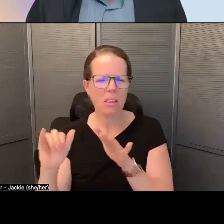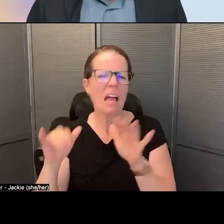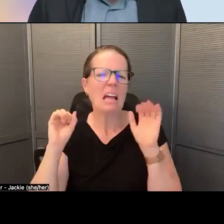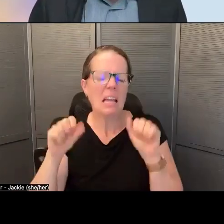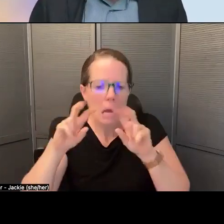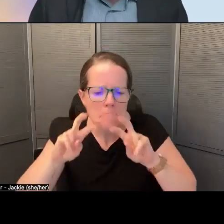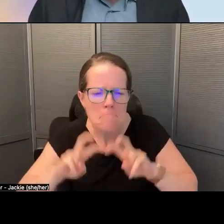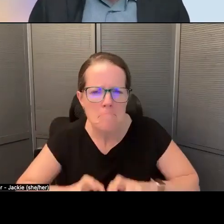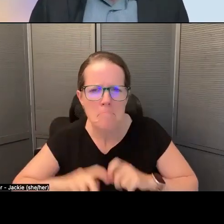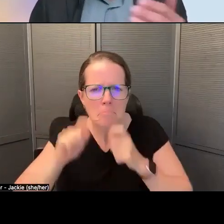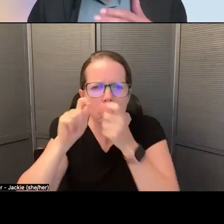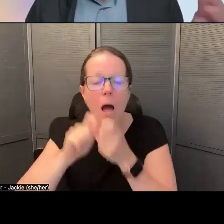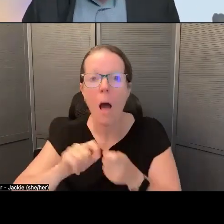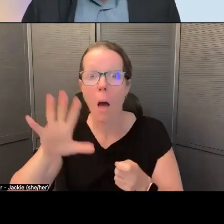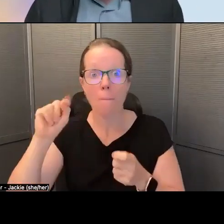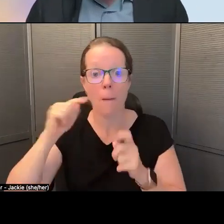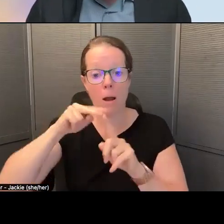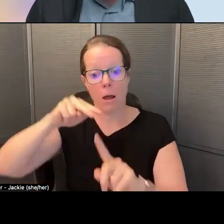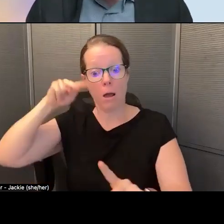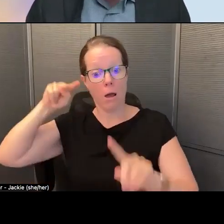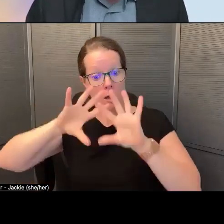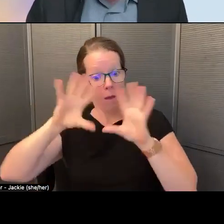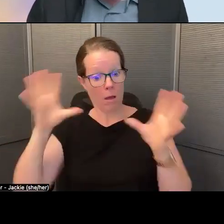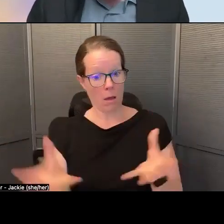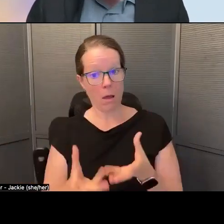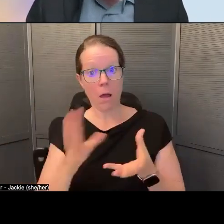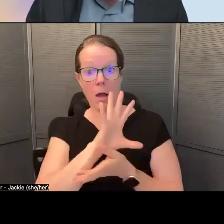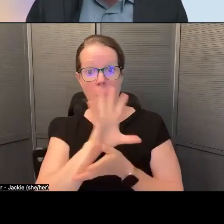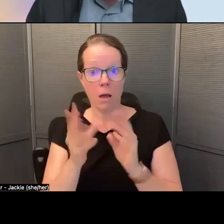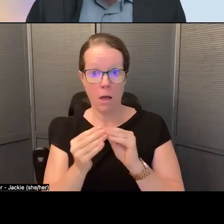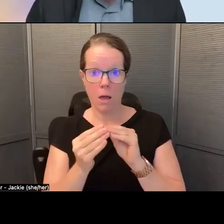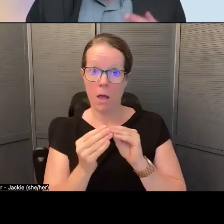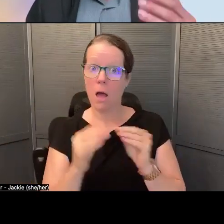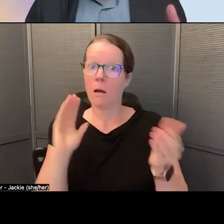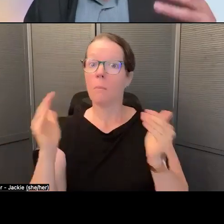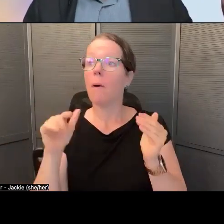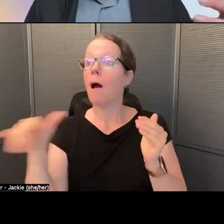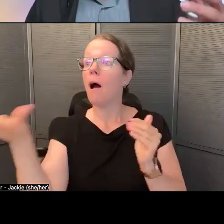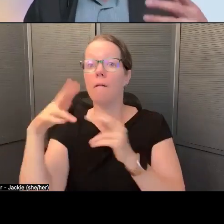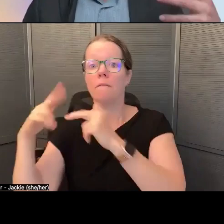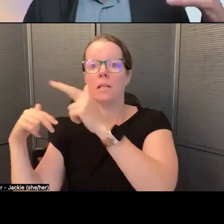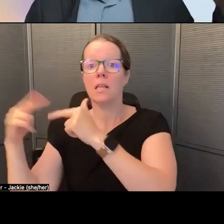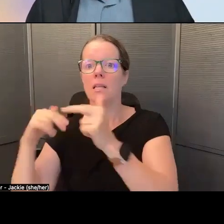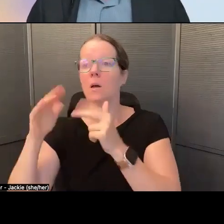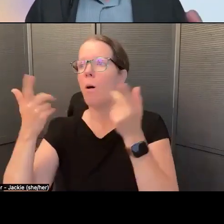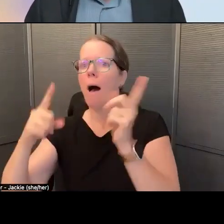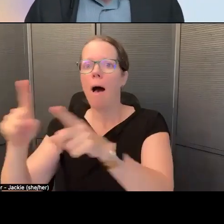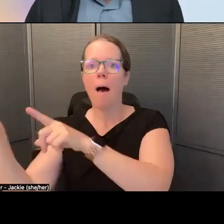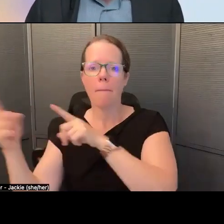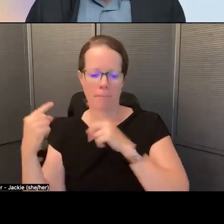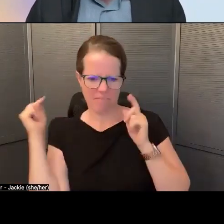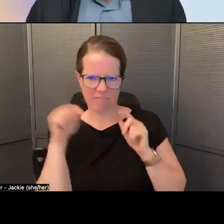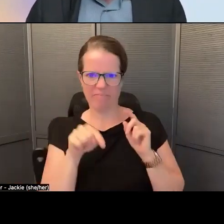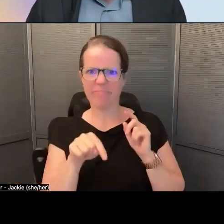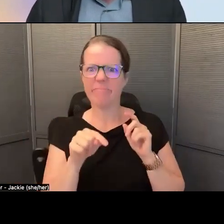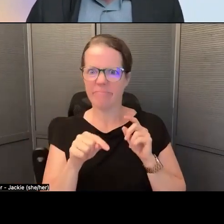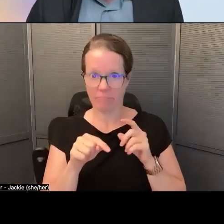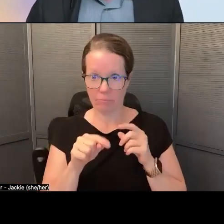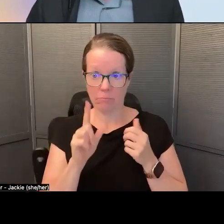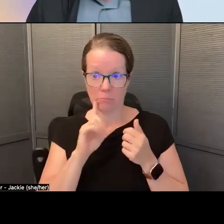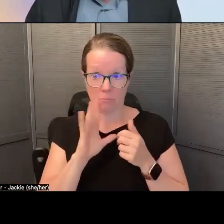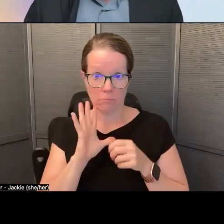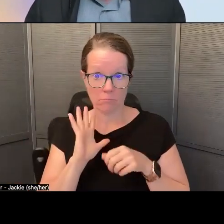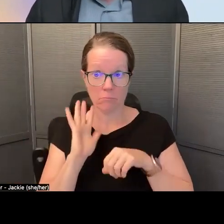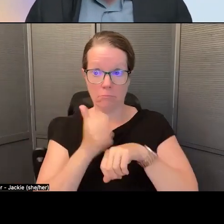up across the units, when we compare it to what was happening across the rest of the facilities, most of these trends, again, hold up the same way and